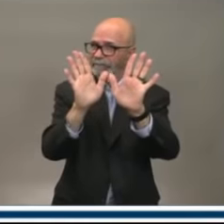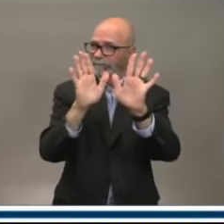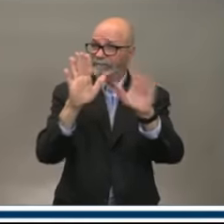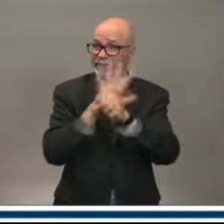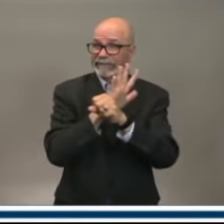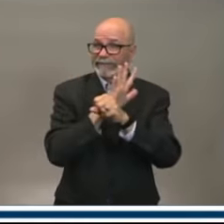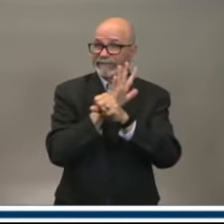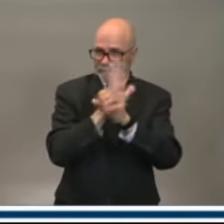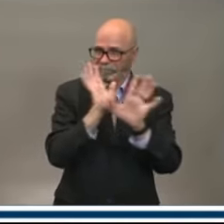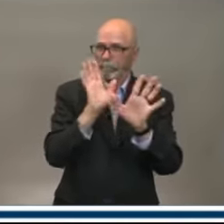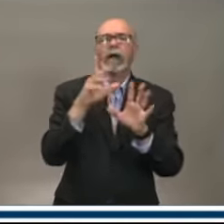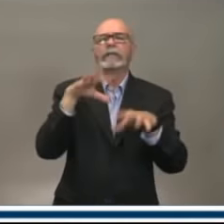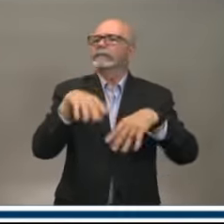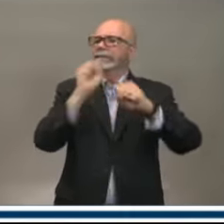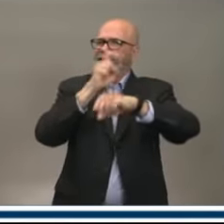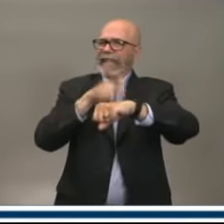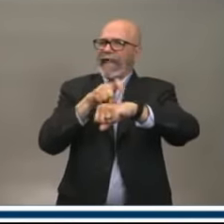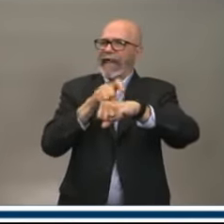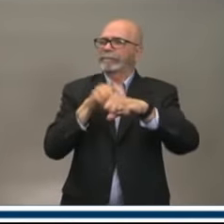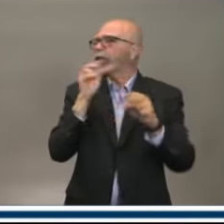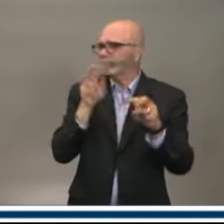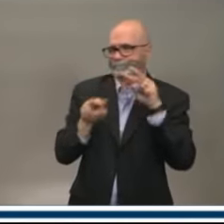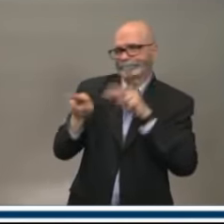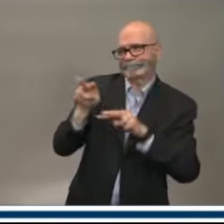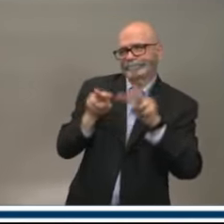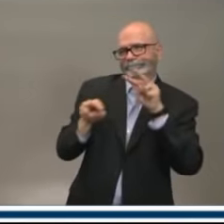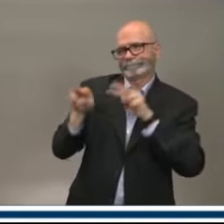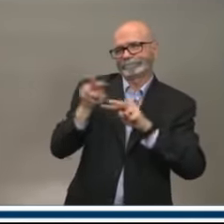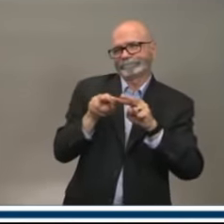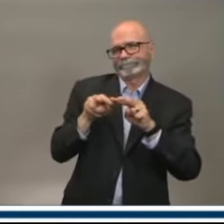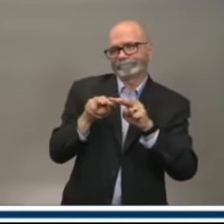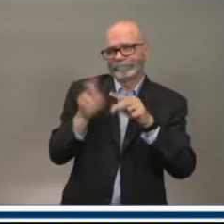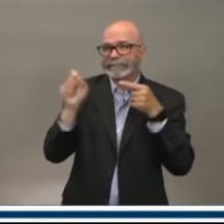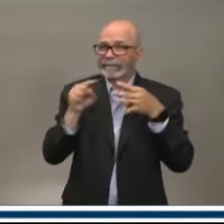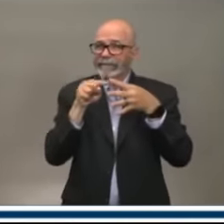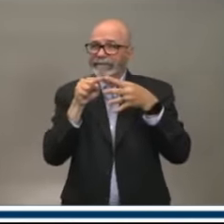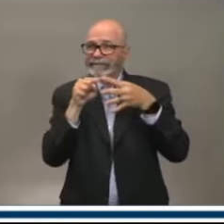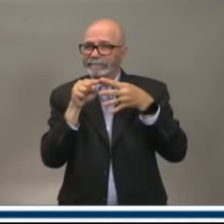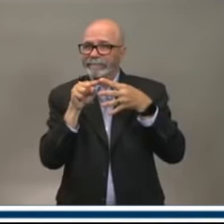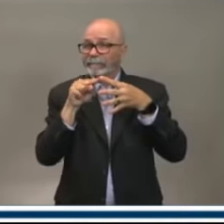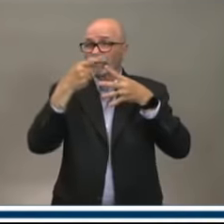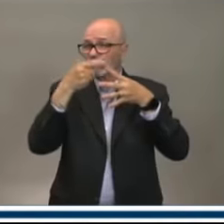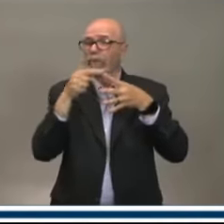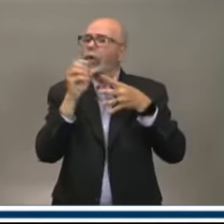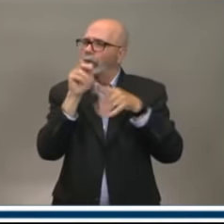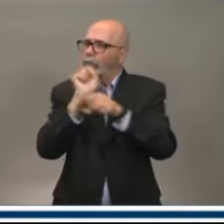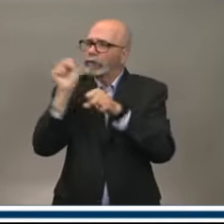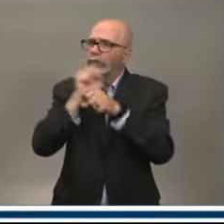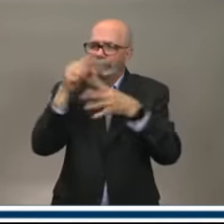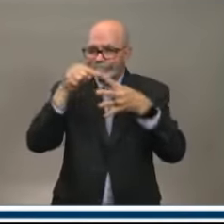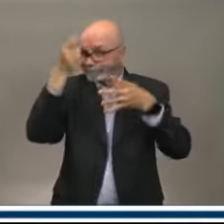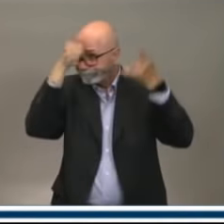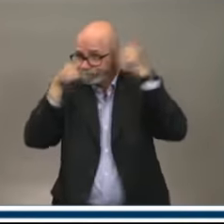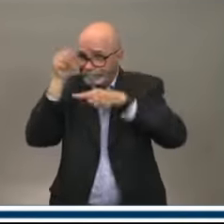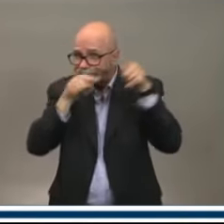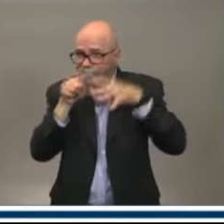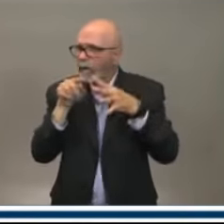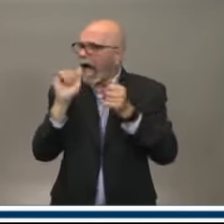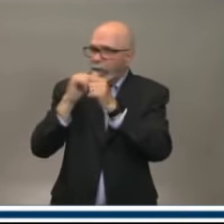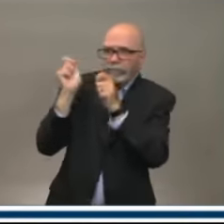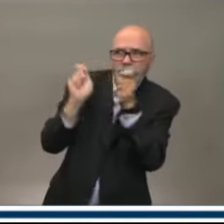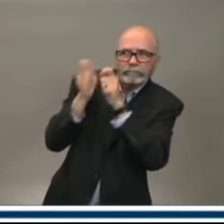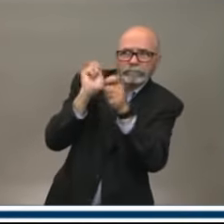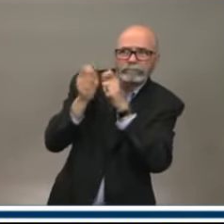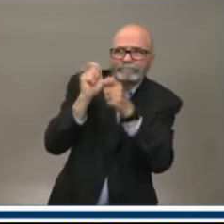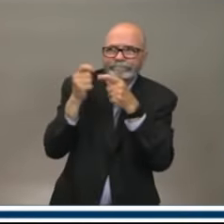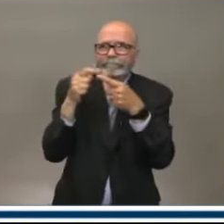of monitoring, looking at plans, working with stakeholders on how we can adjust plans, and then adapting our